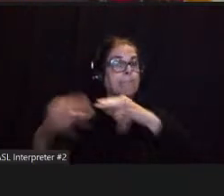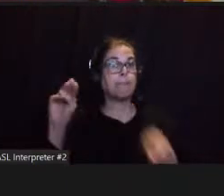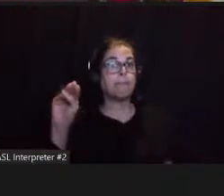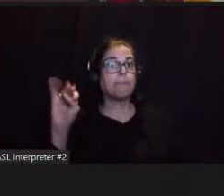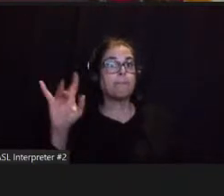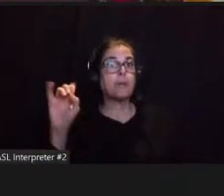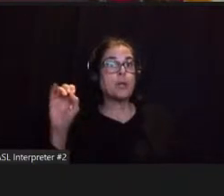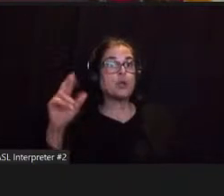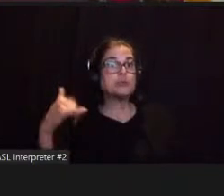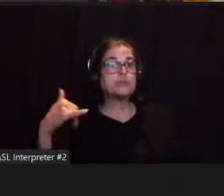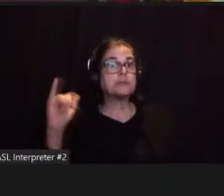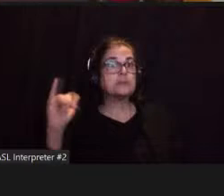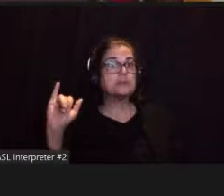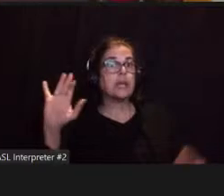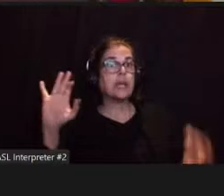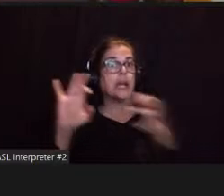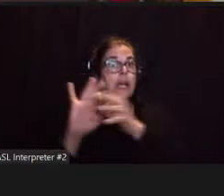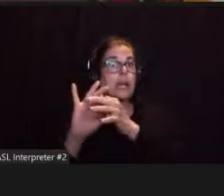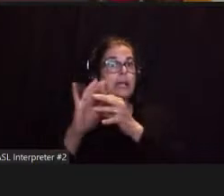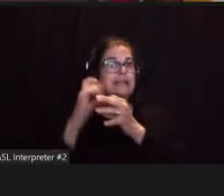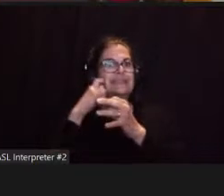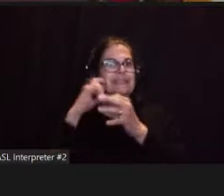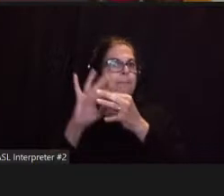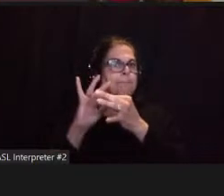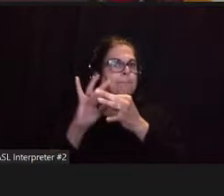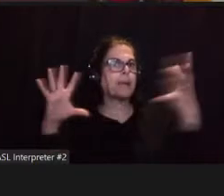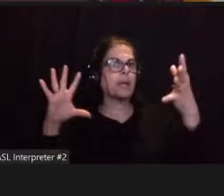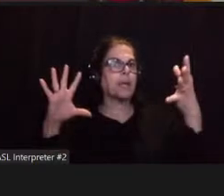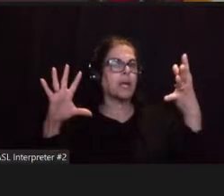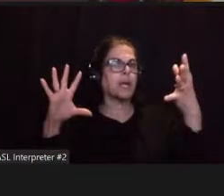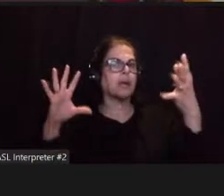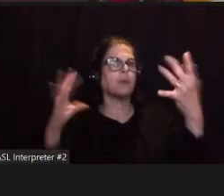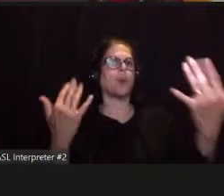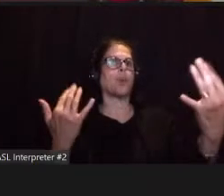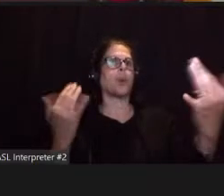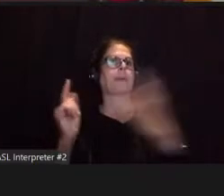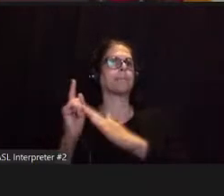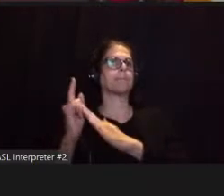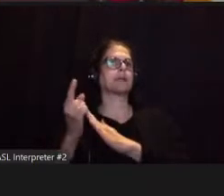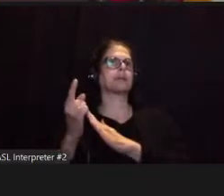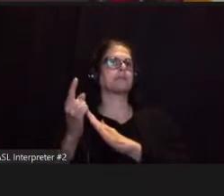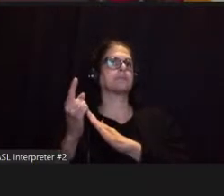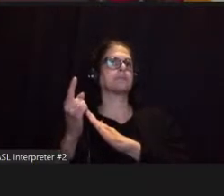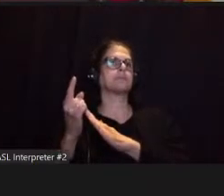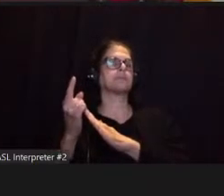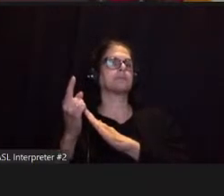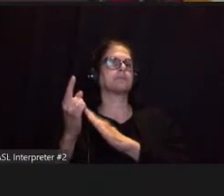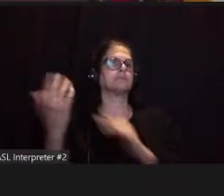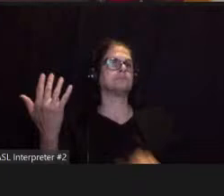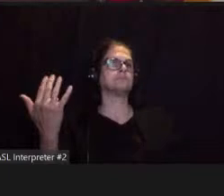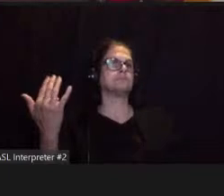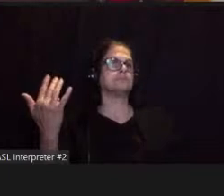Herb? Looks like he just dropped off. Okay, then why don't we just wait a second then.